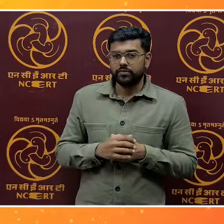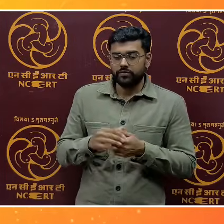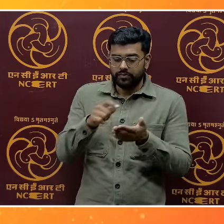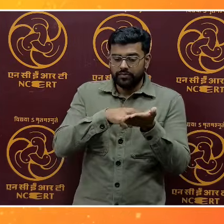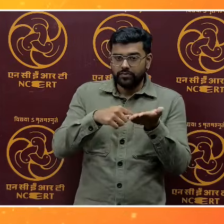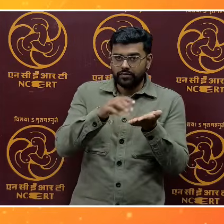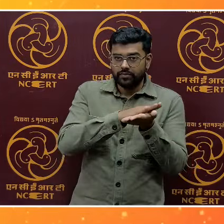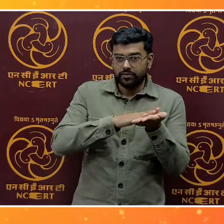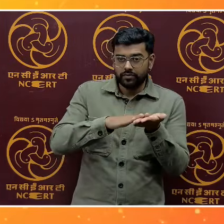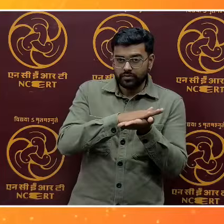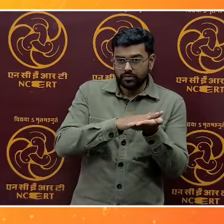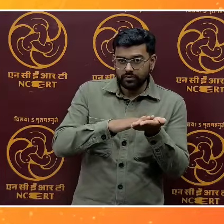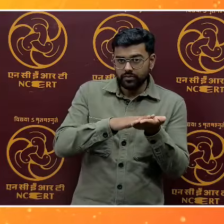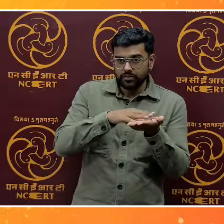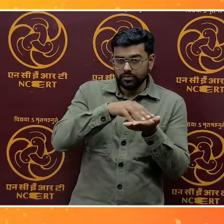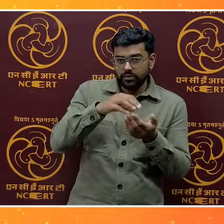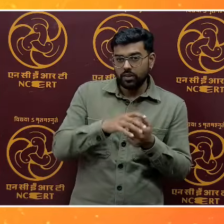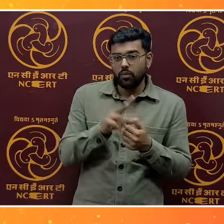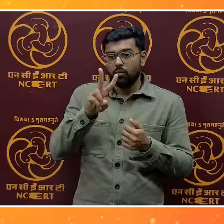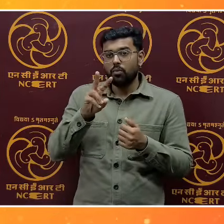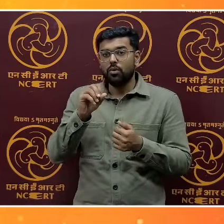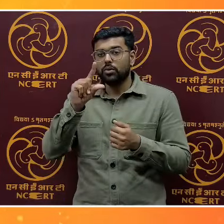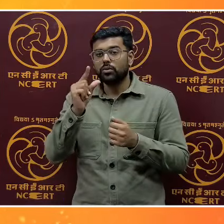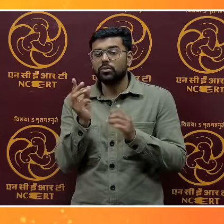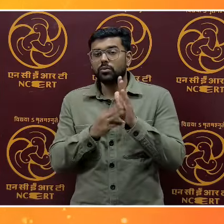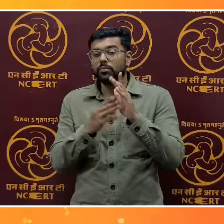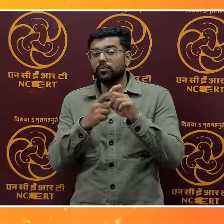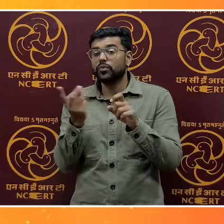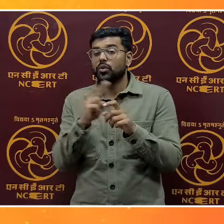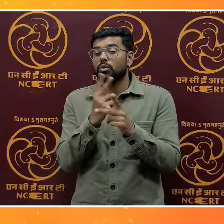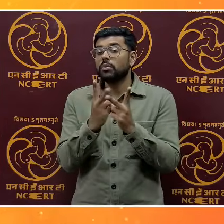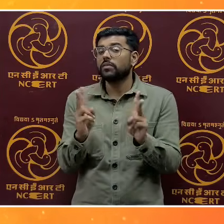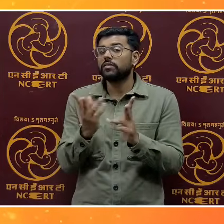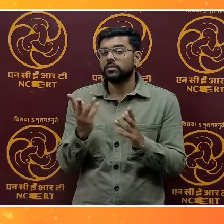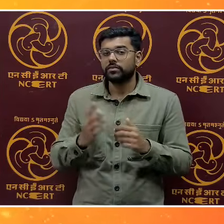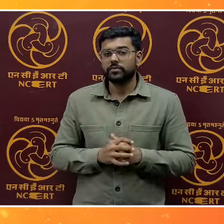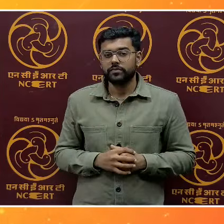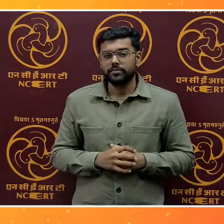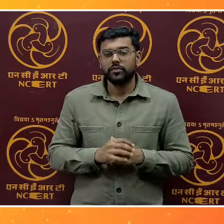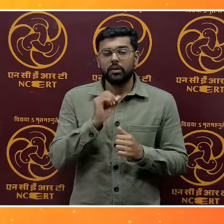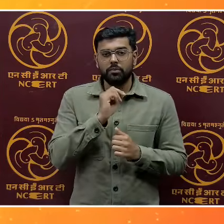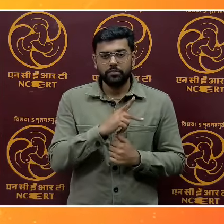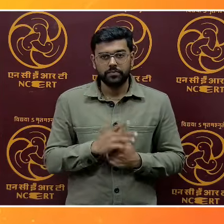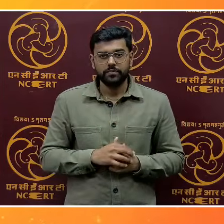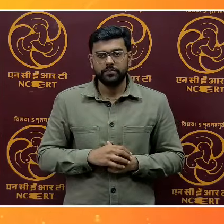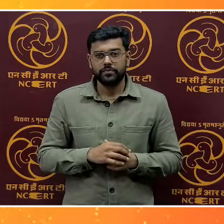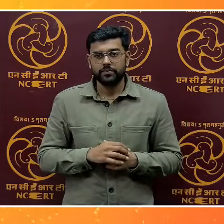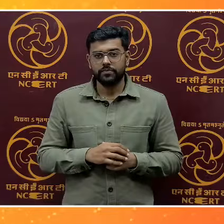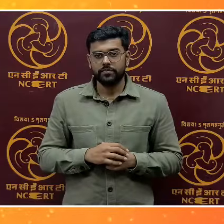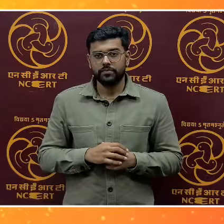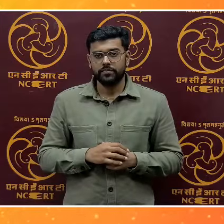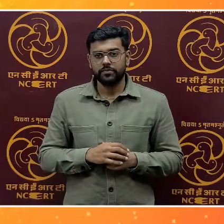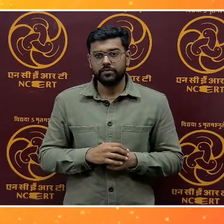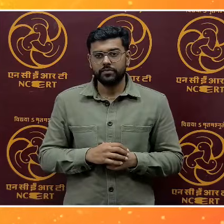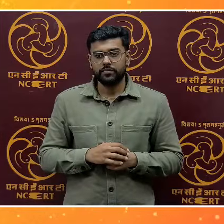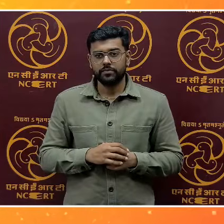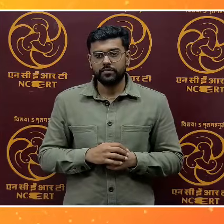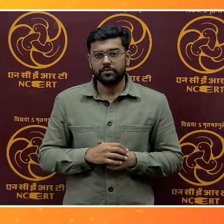surface area and volume? Would you like to tell us? Yes, yes. We have